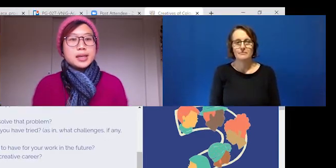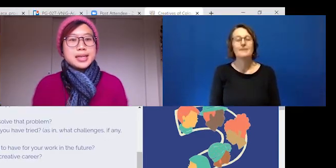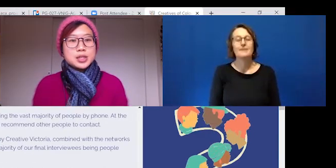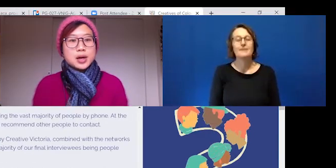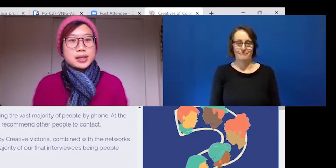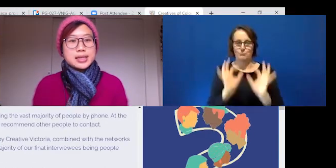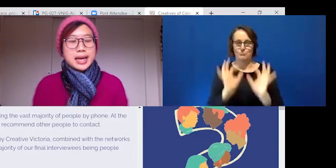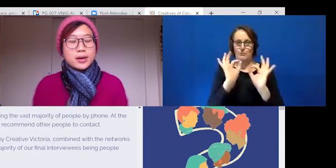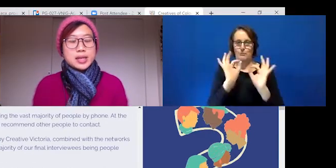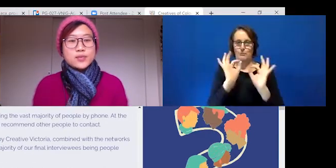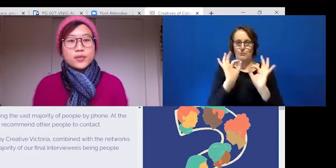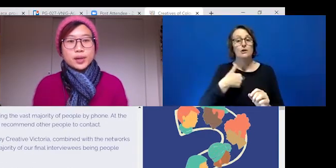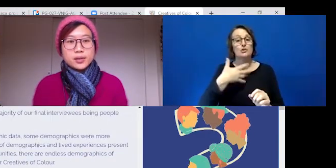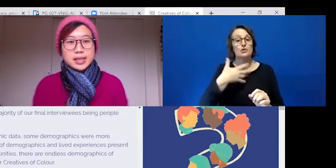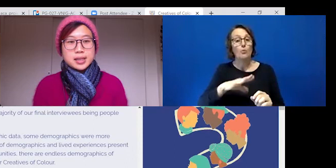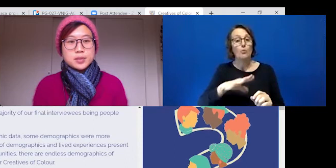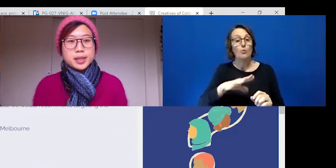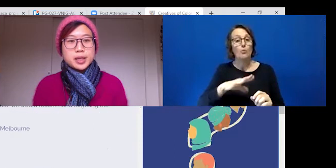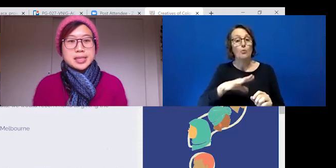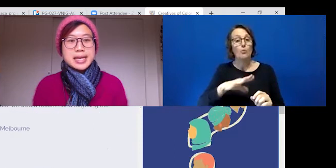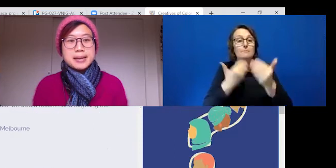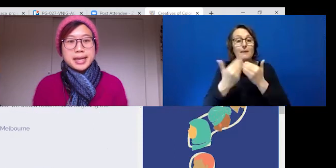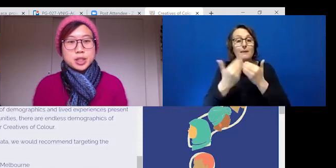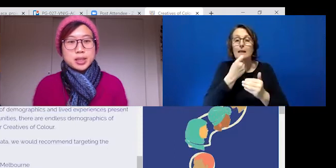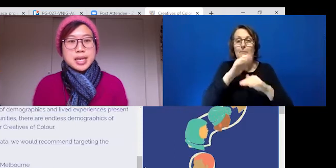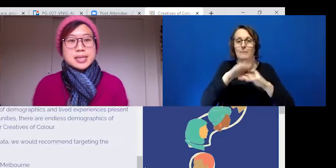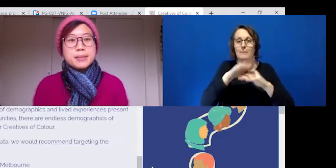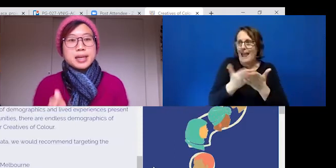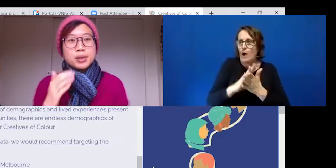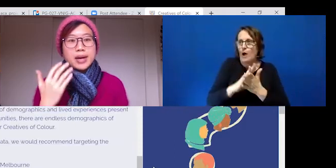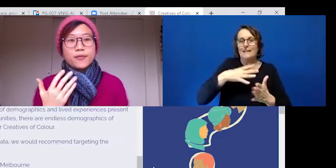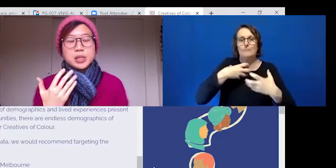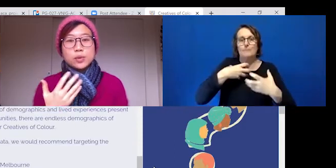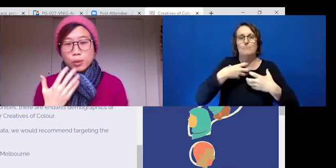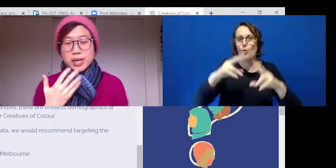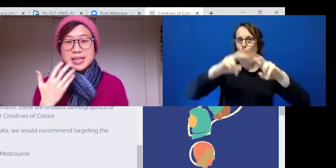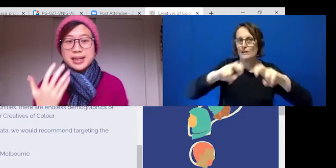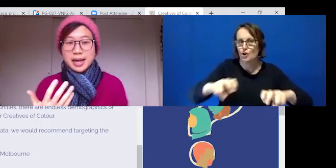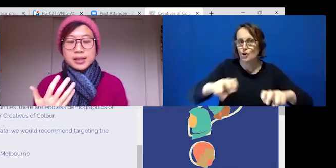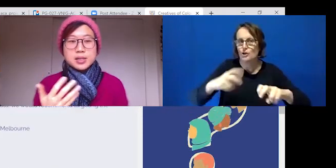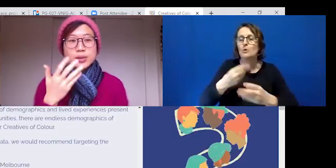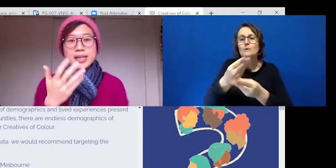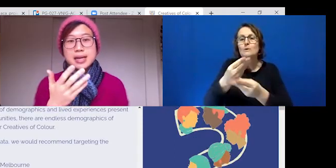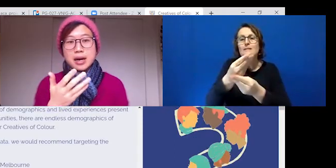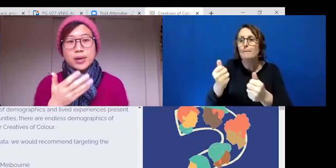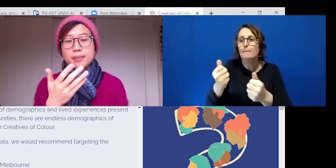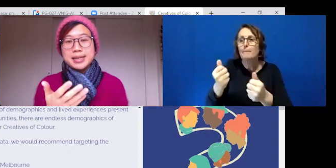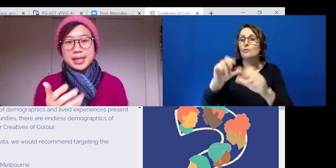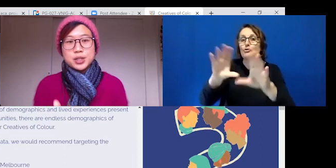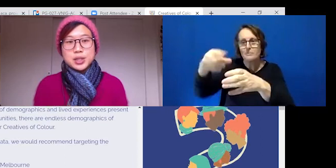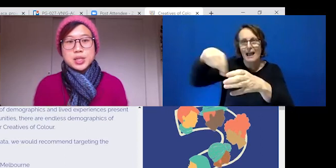just want to touch on these areas for further research, because as I mentioned, some demographics were more present than others. So these are